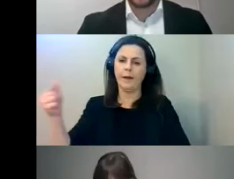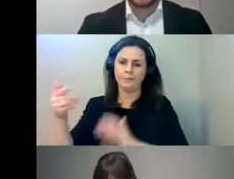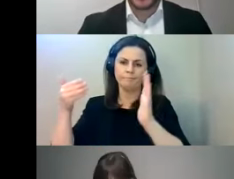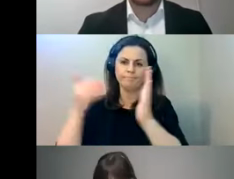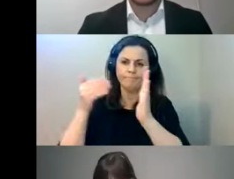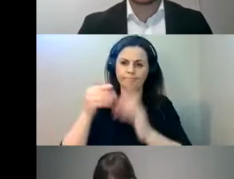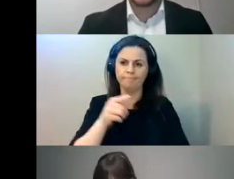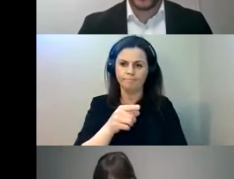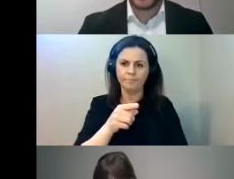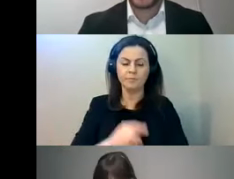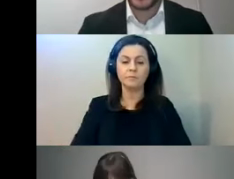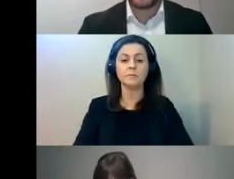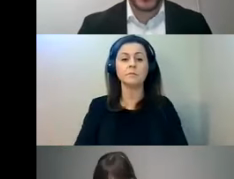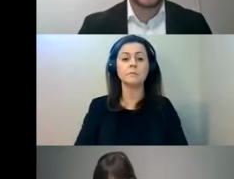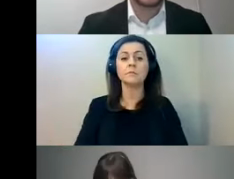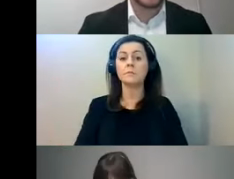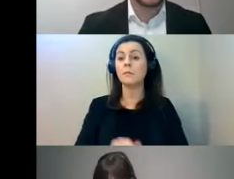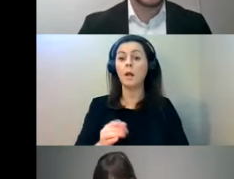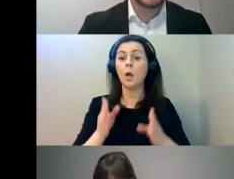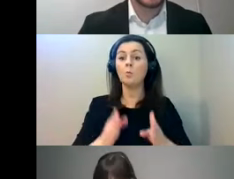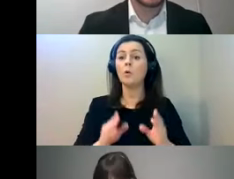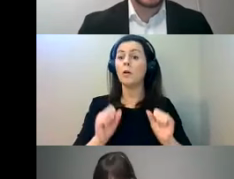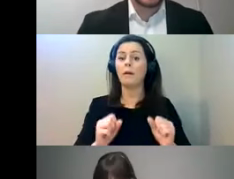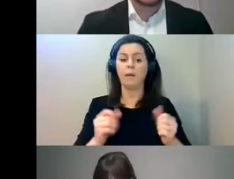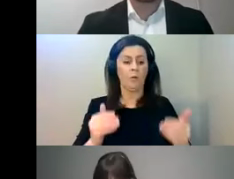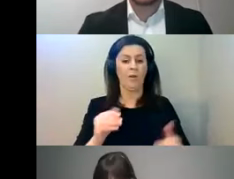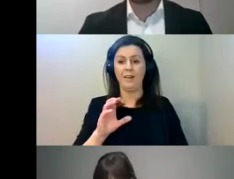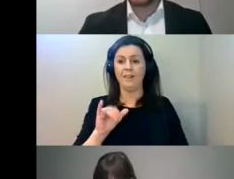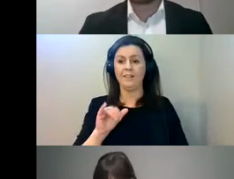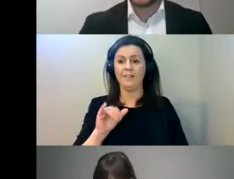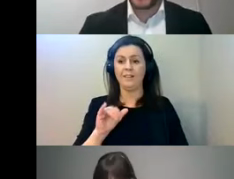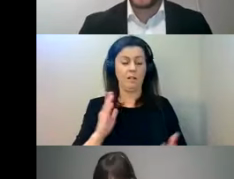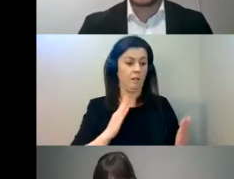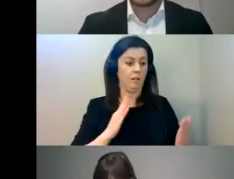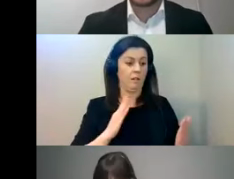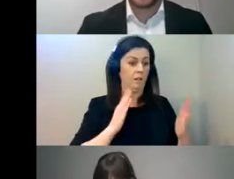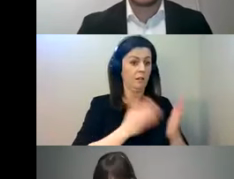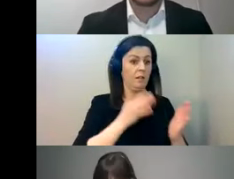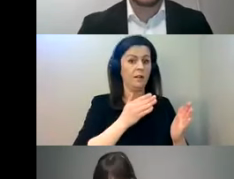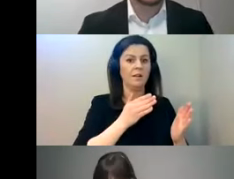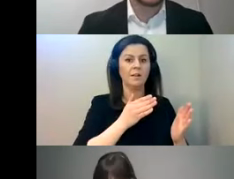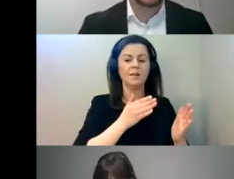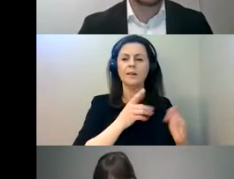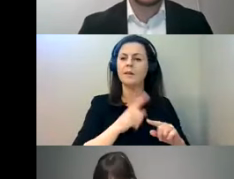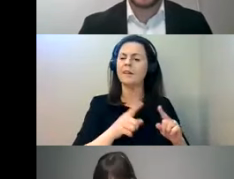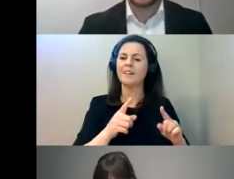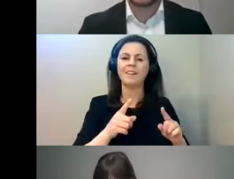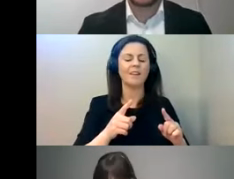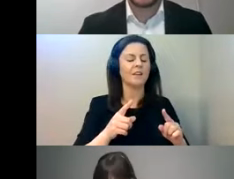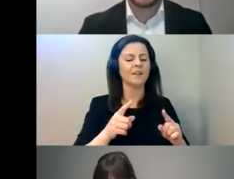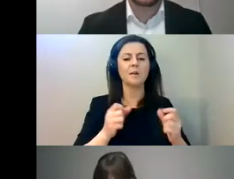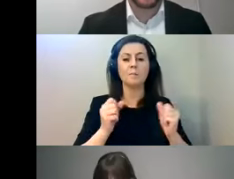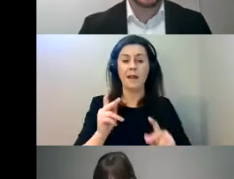But while anyone can start a claim under civil proceedings, there are still many barriers to private individuals in bringing